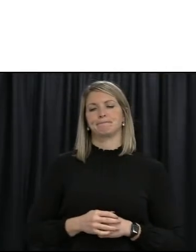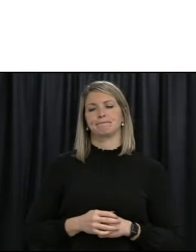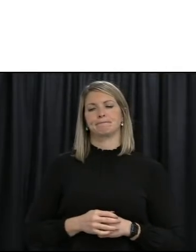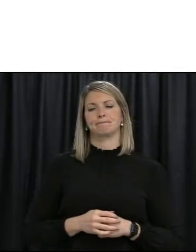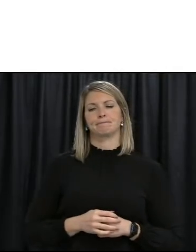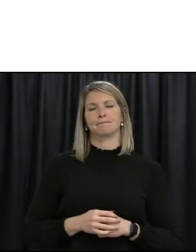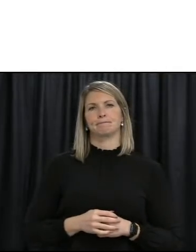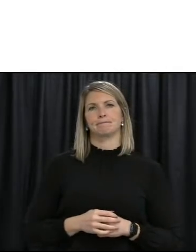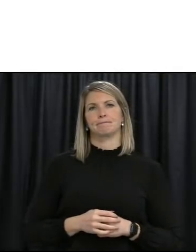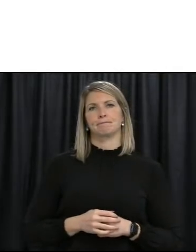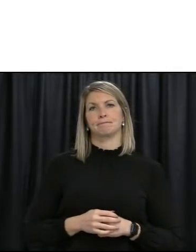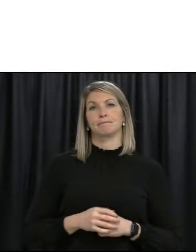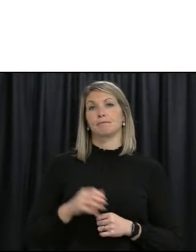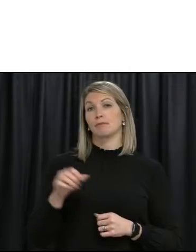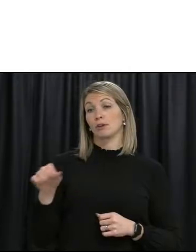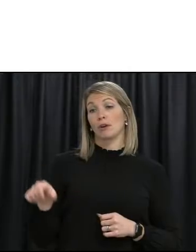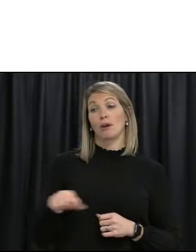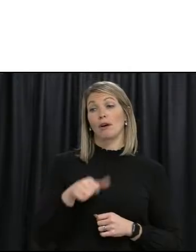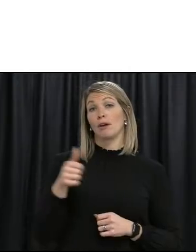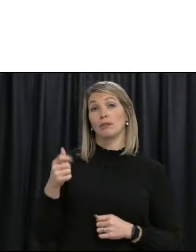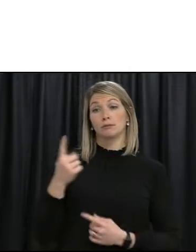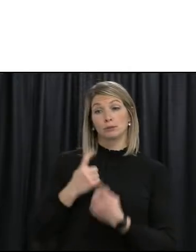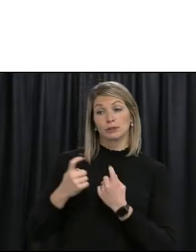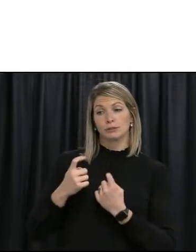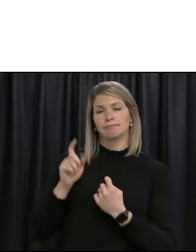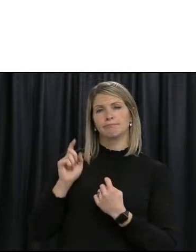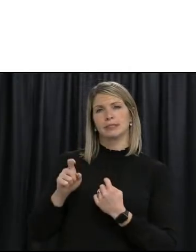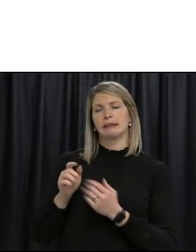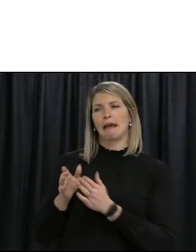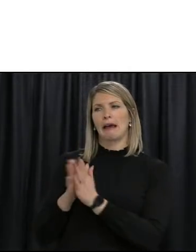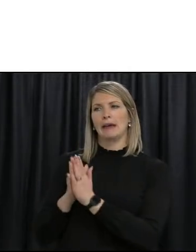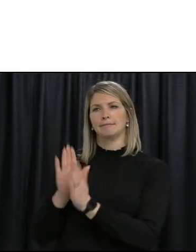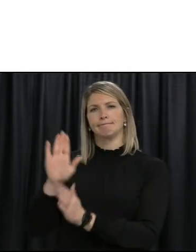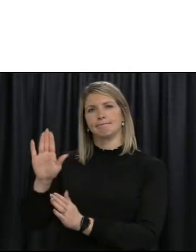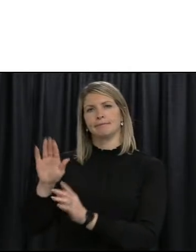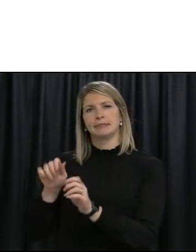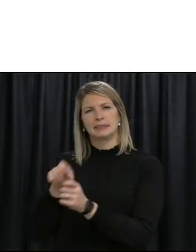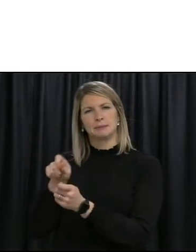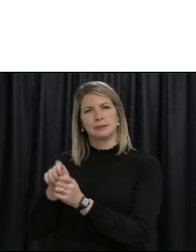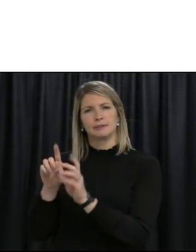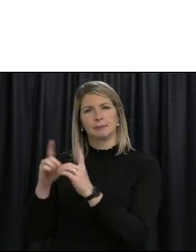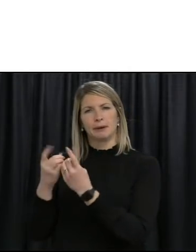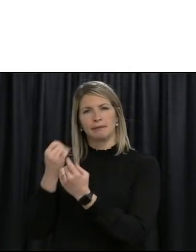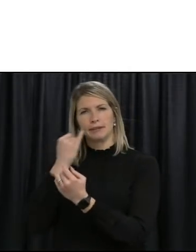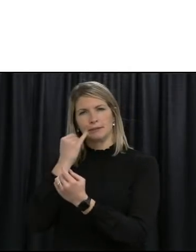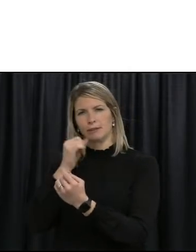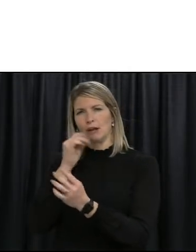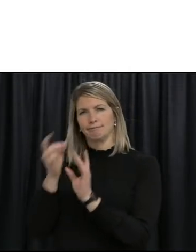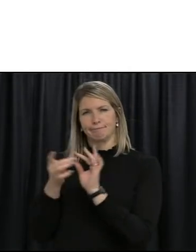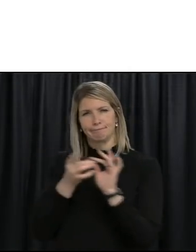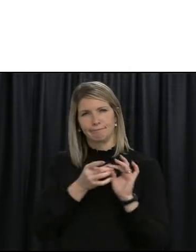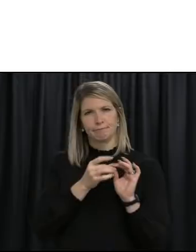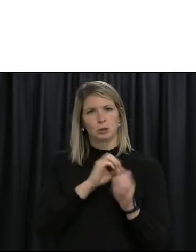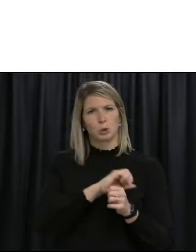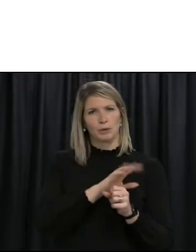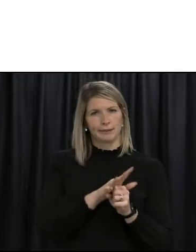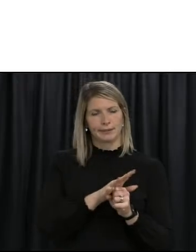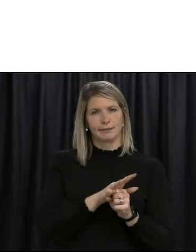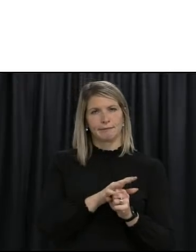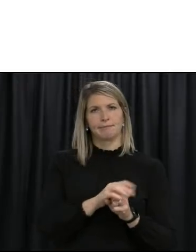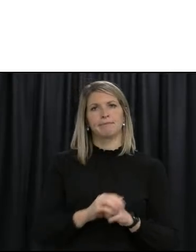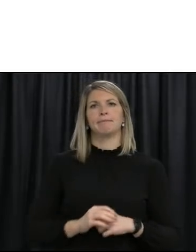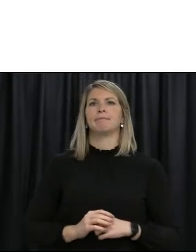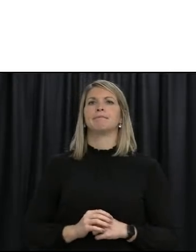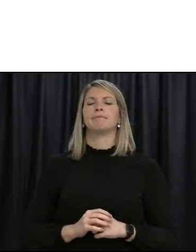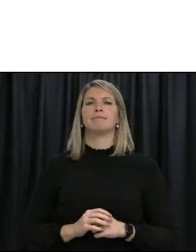other government-related issues should be directed to the appropriate department or agency for response. Reporters will ask questions in the order they